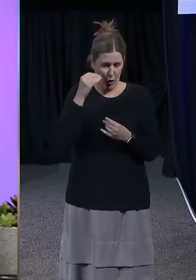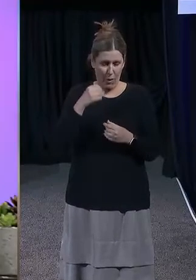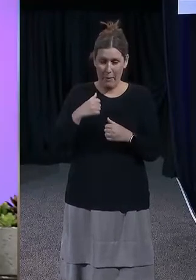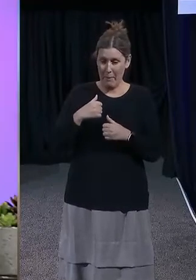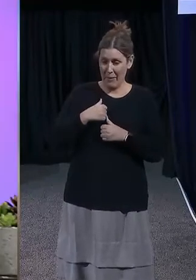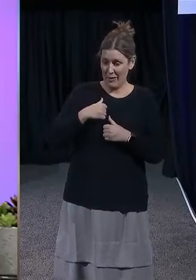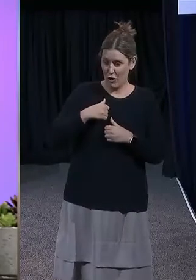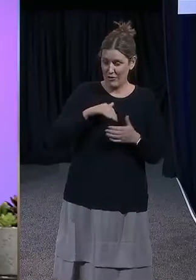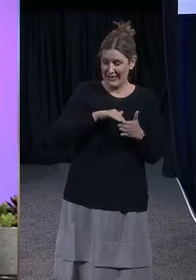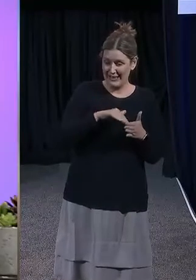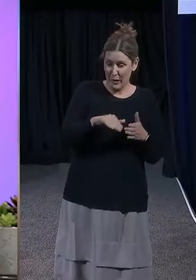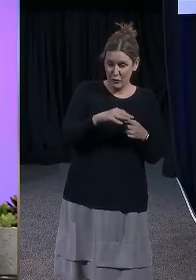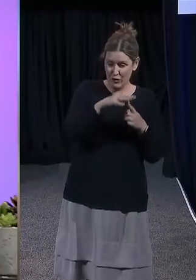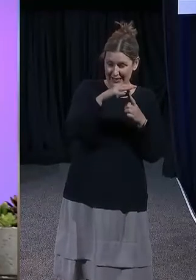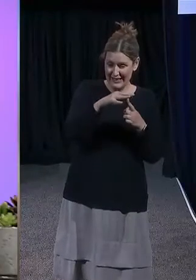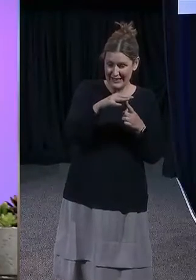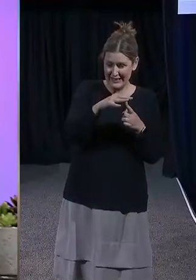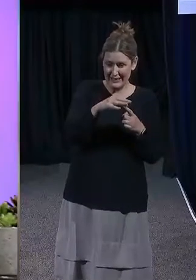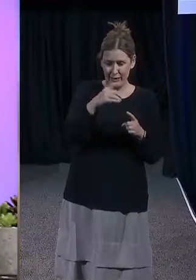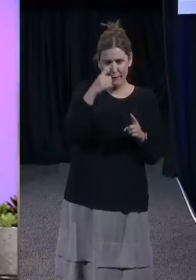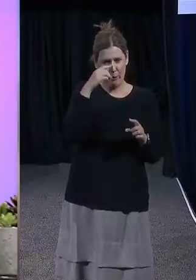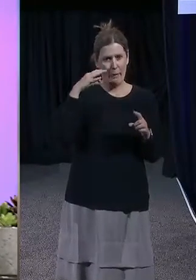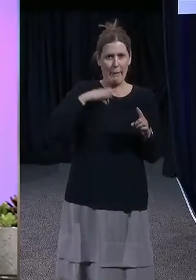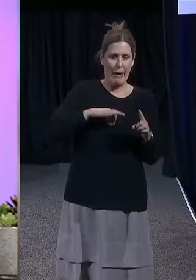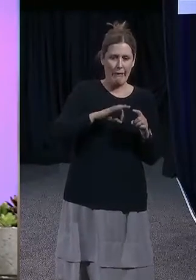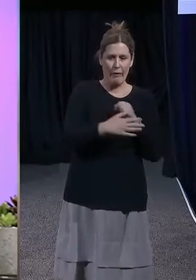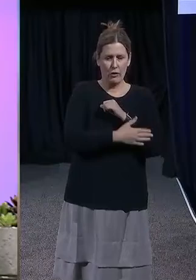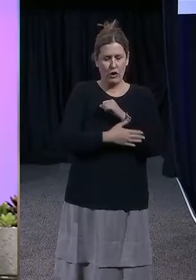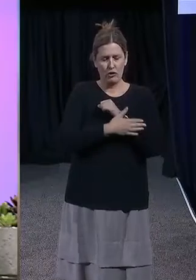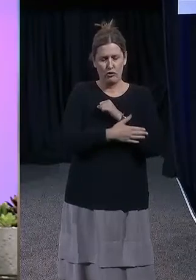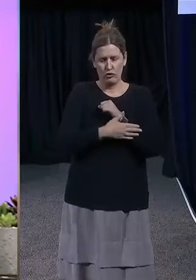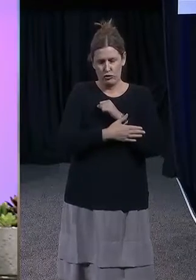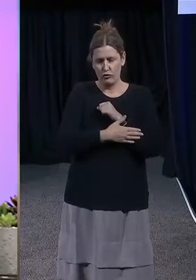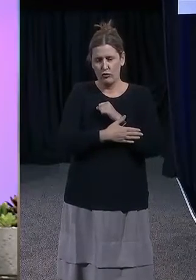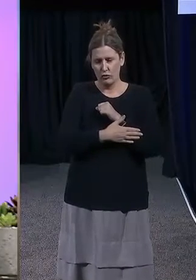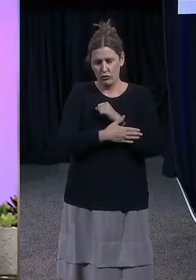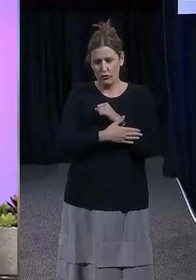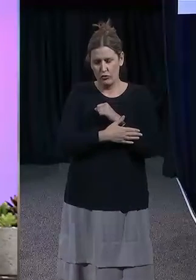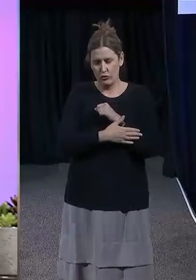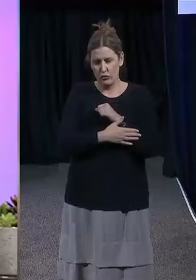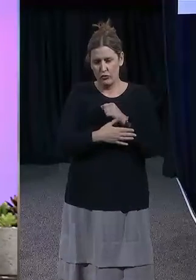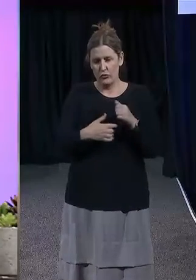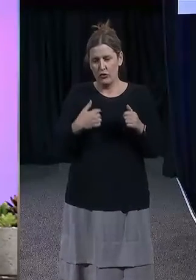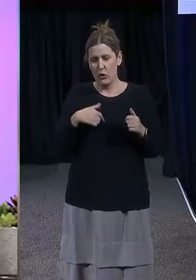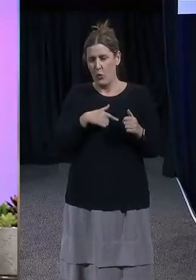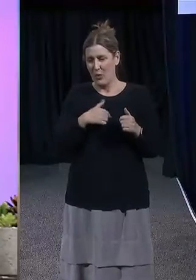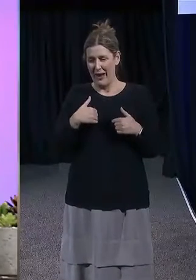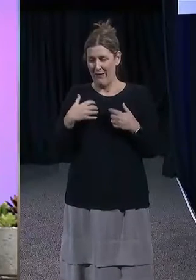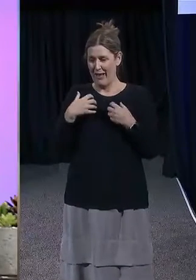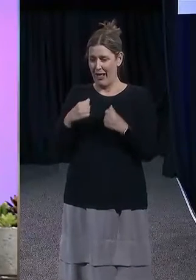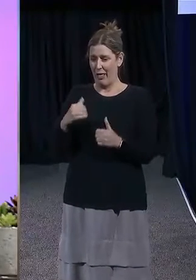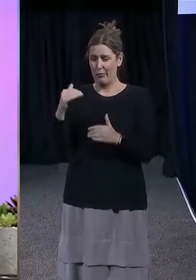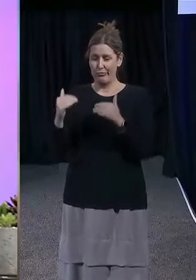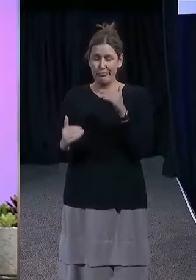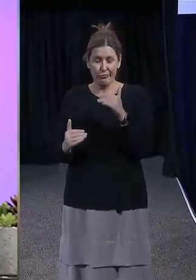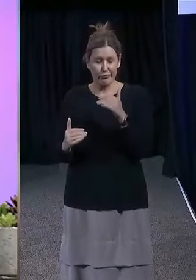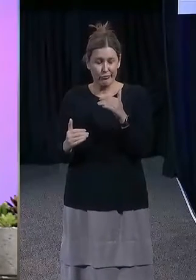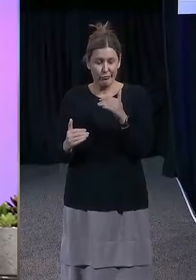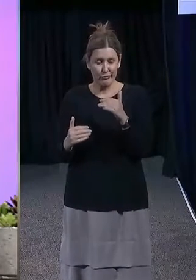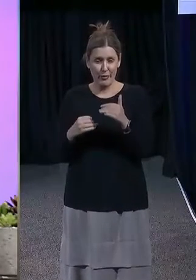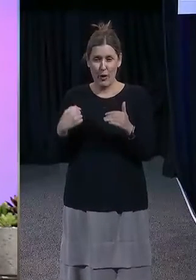exemption for the good of the country. And we have such health disparities. And